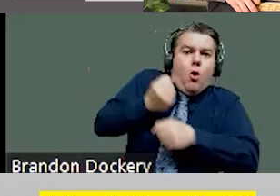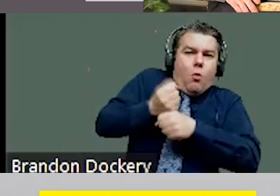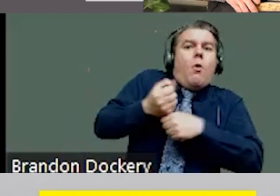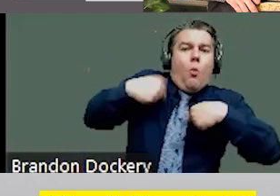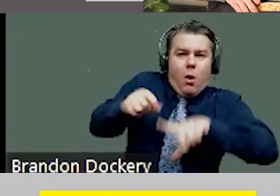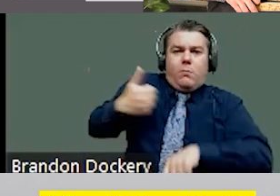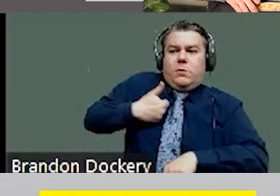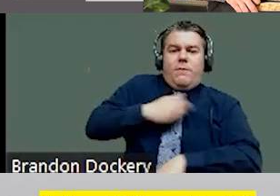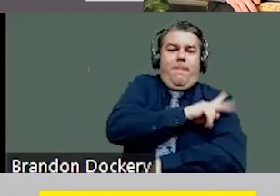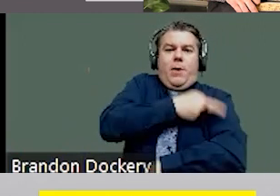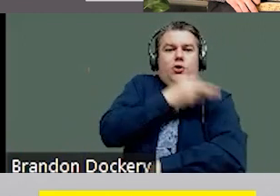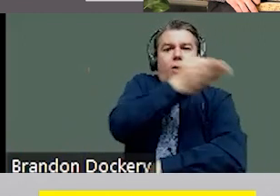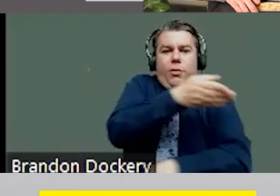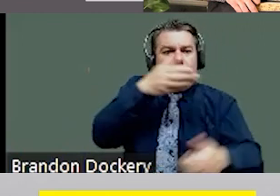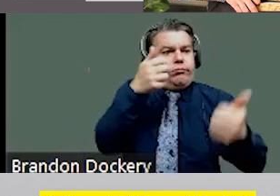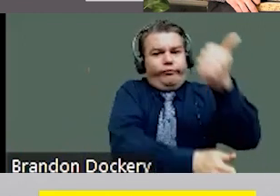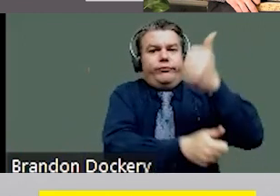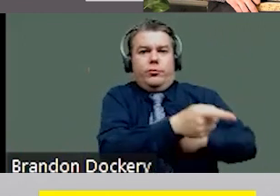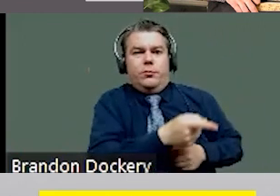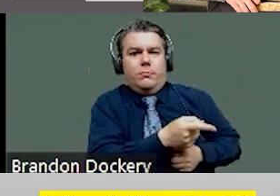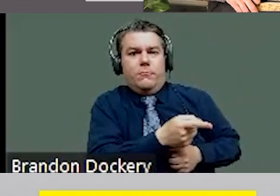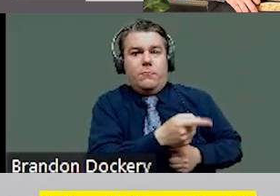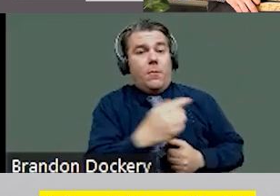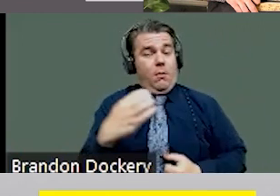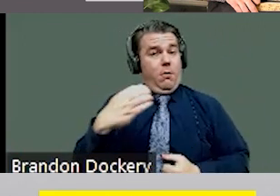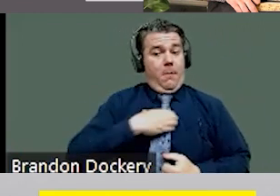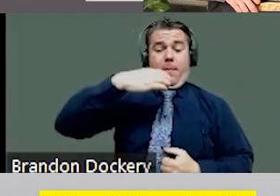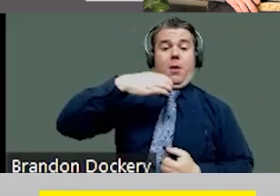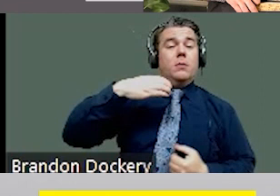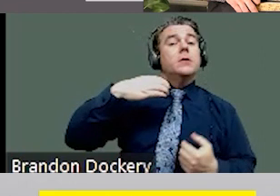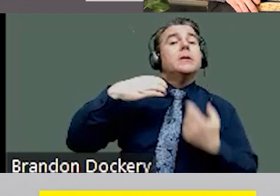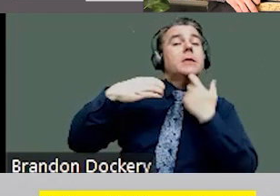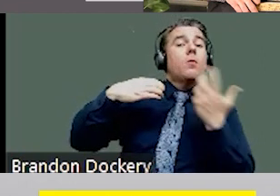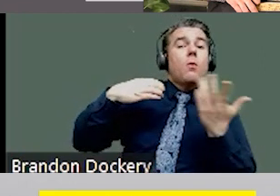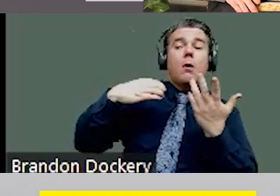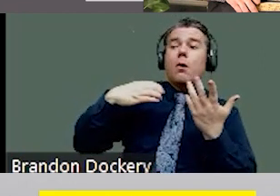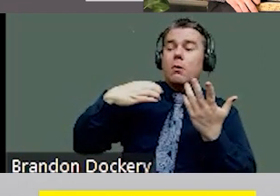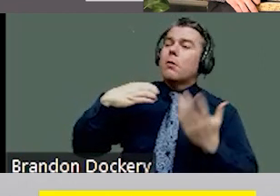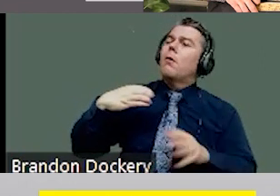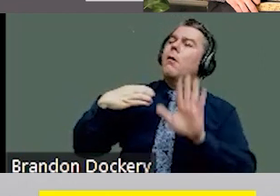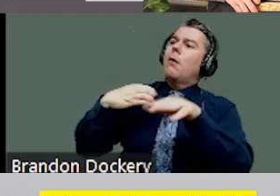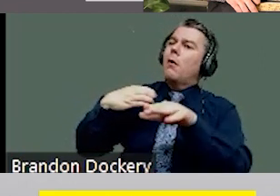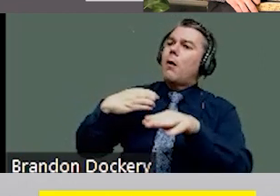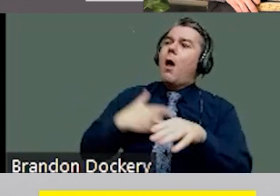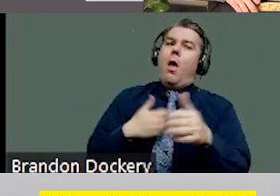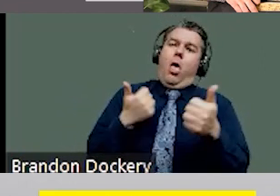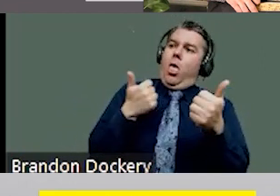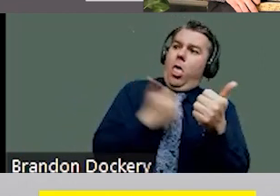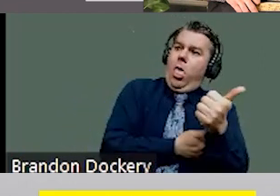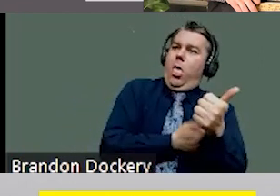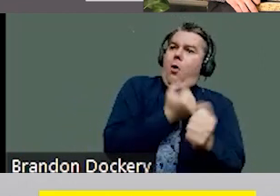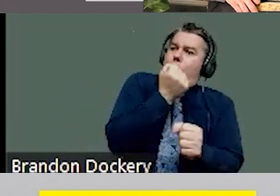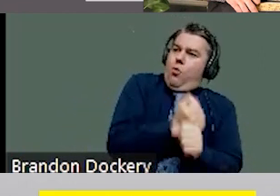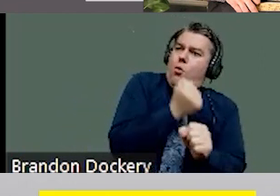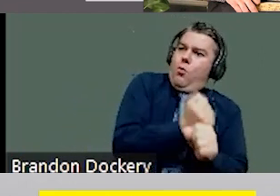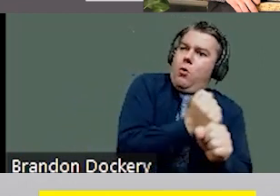patients in the institutions. The complaint contended that the plaintiffs were entitled to payment